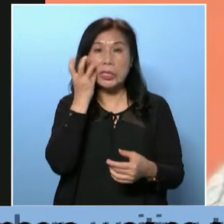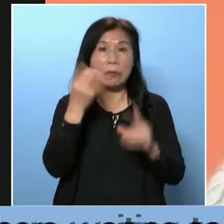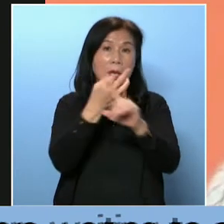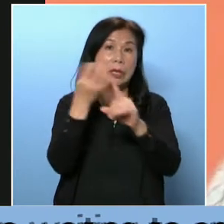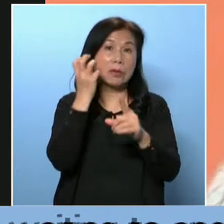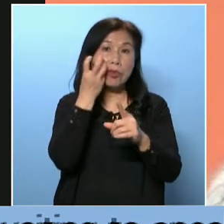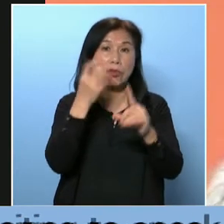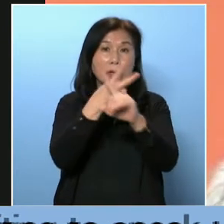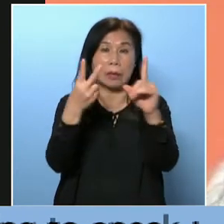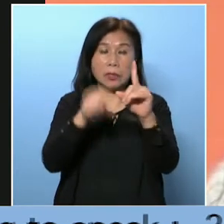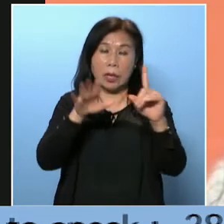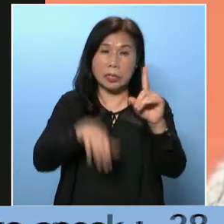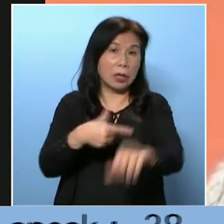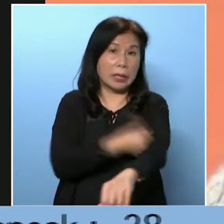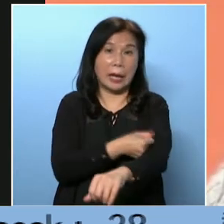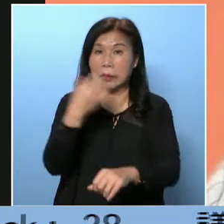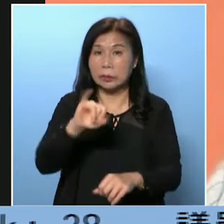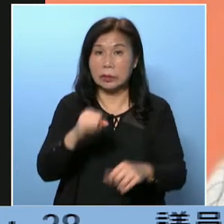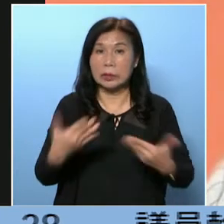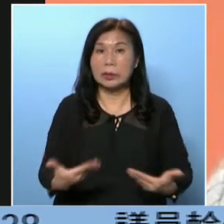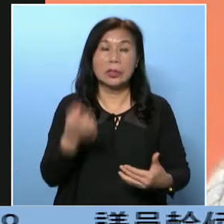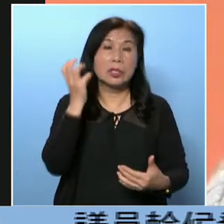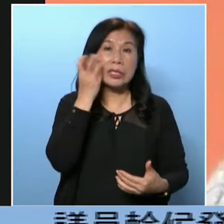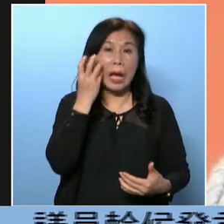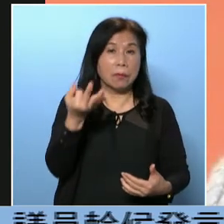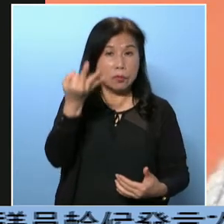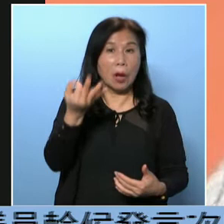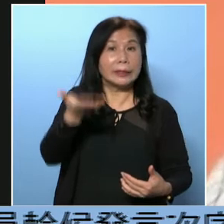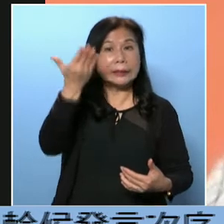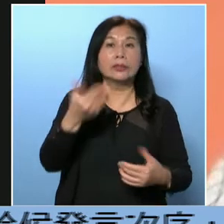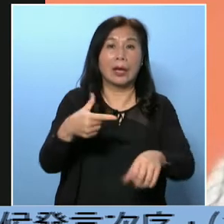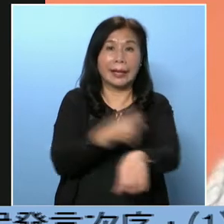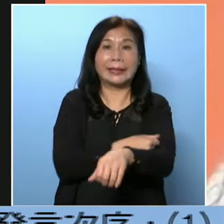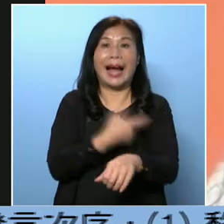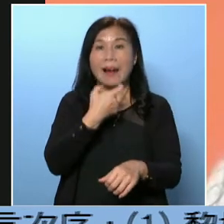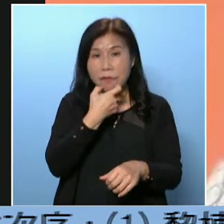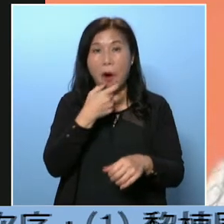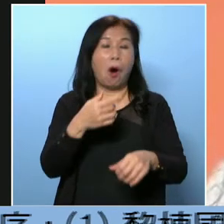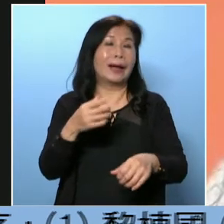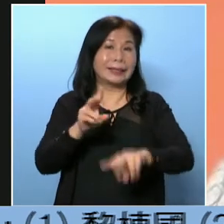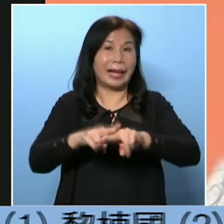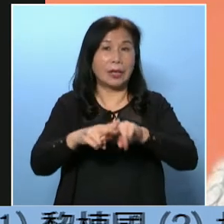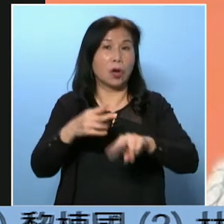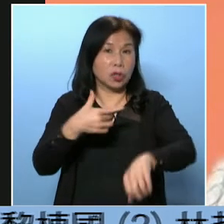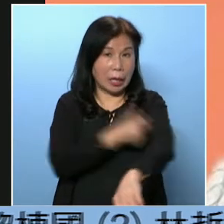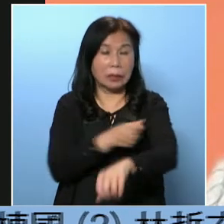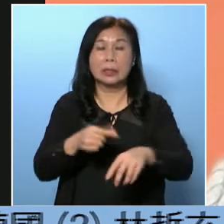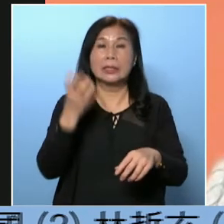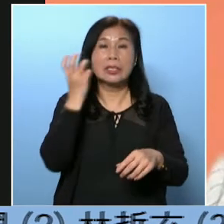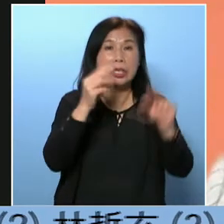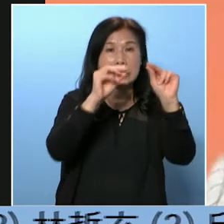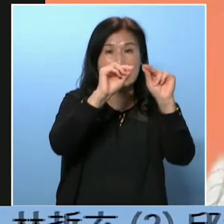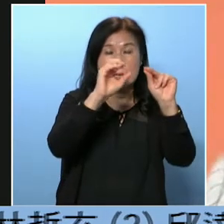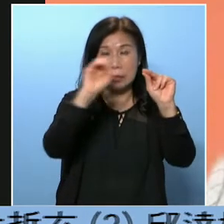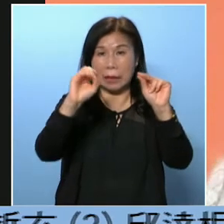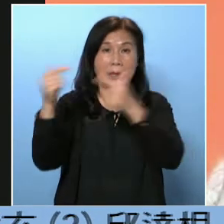Previously, those under 12 are ineligible. Now that we allow vaccination over 3-year-old for 7 to